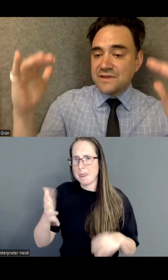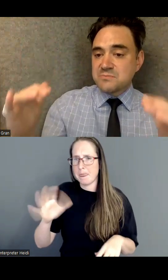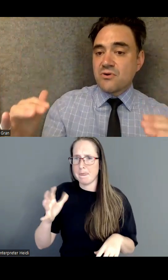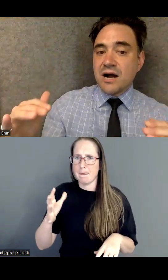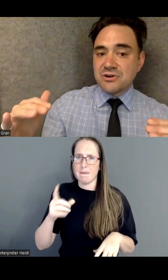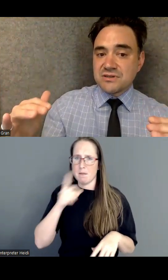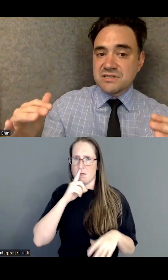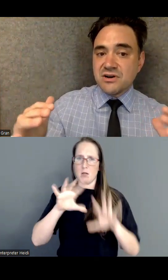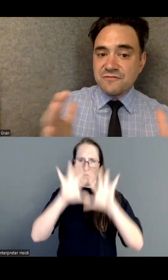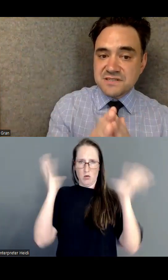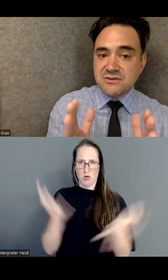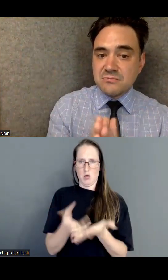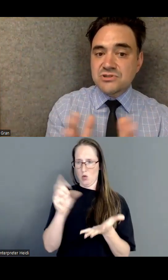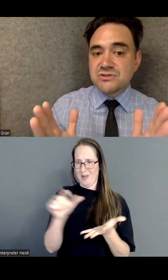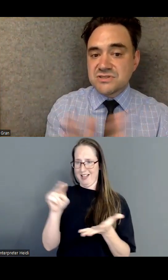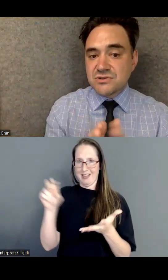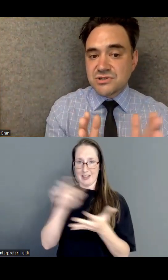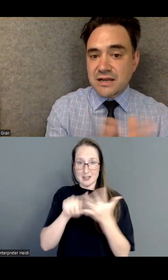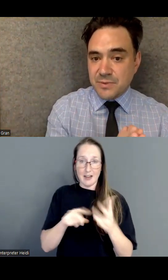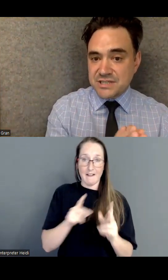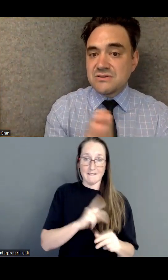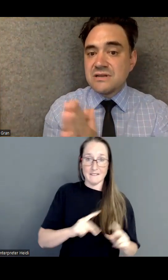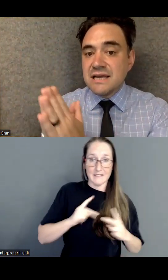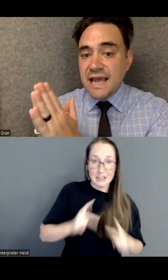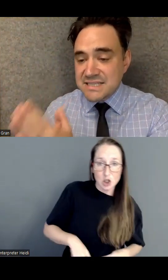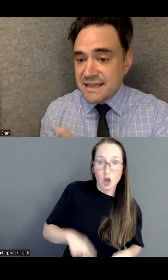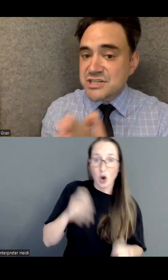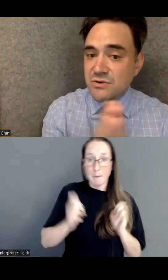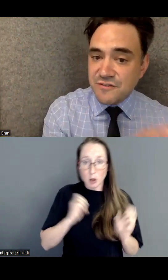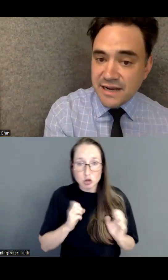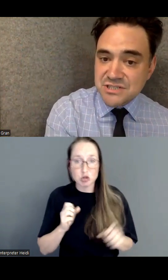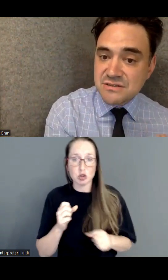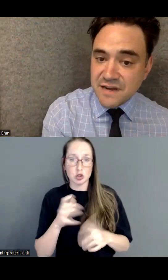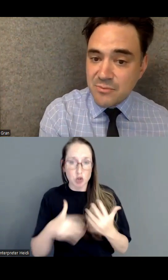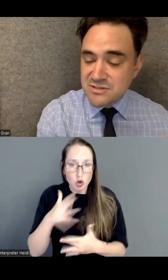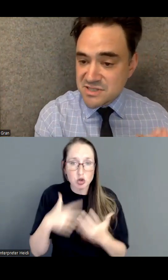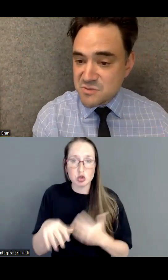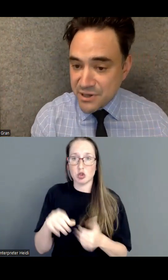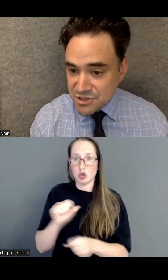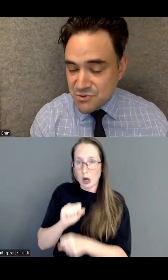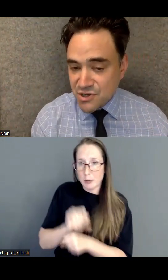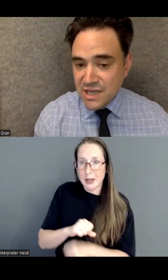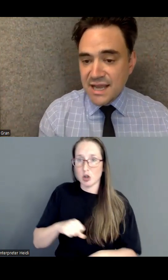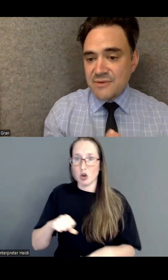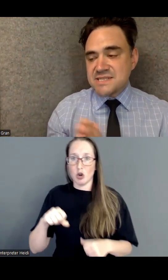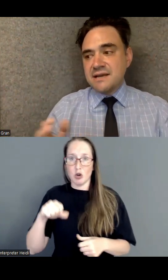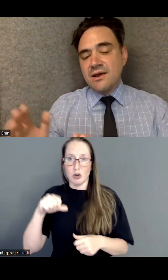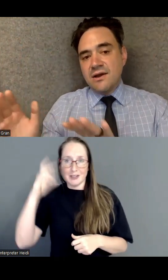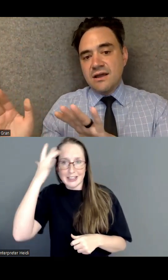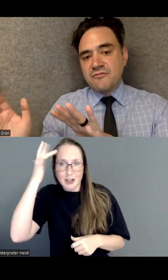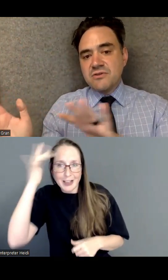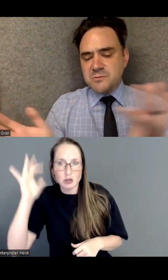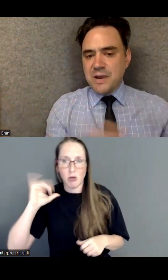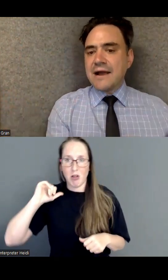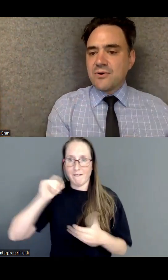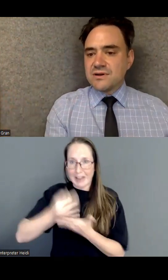all wellness barometers, you know, physical, emotional, social, occupational, intellectual, financial, environmental, and spiritual. And we said,